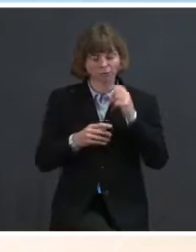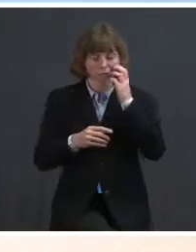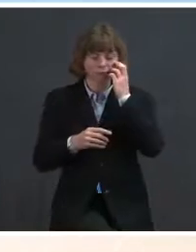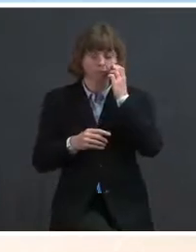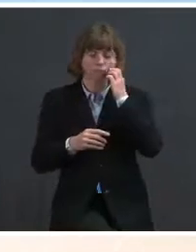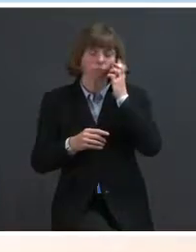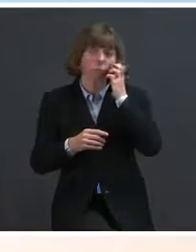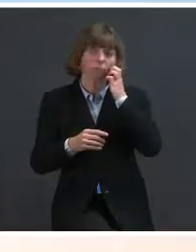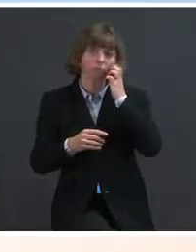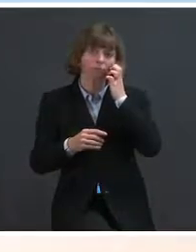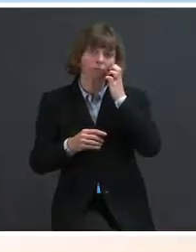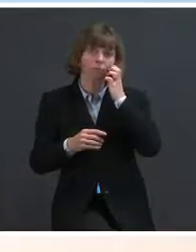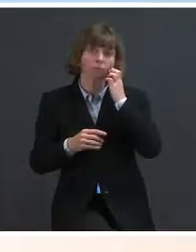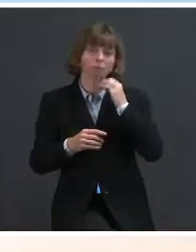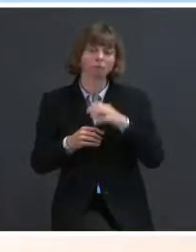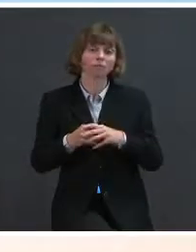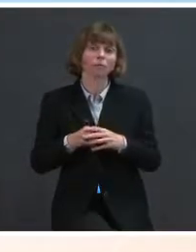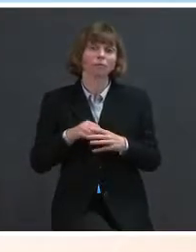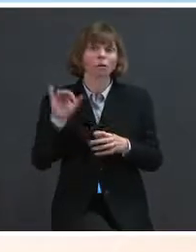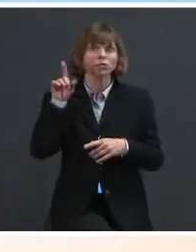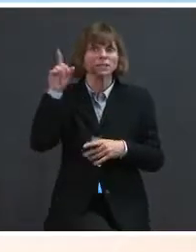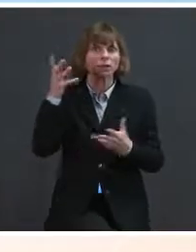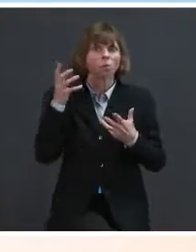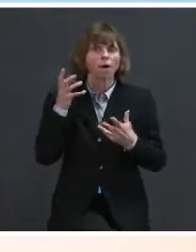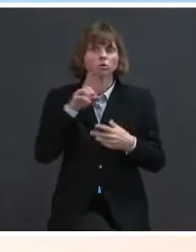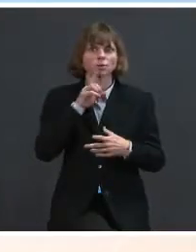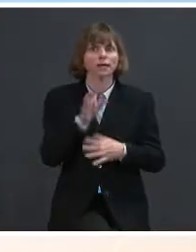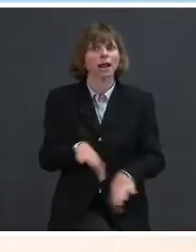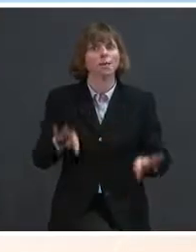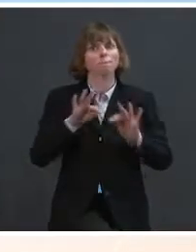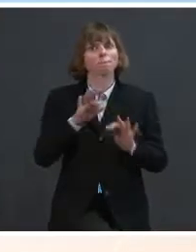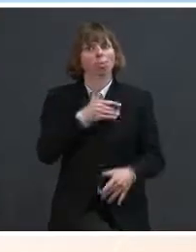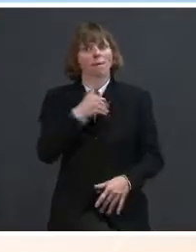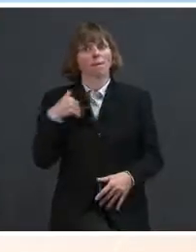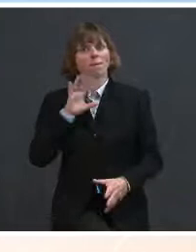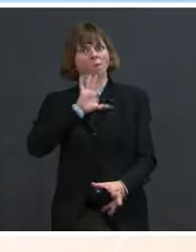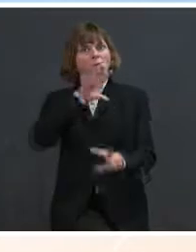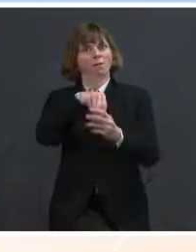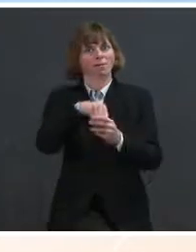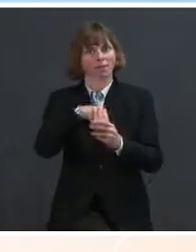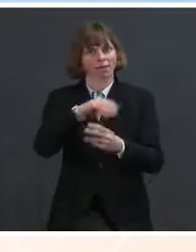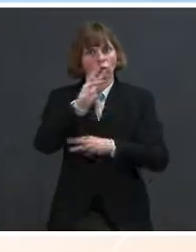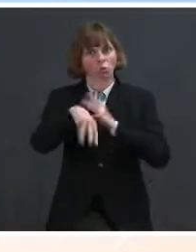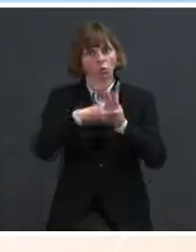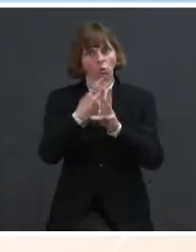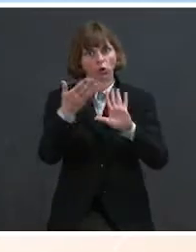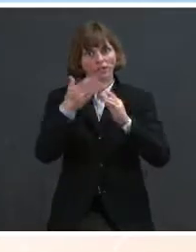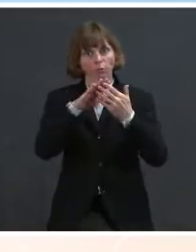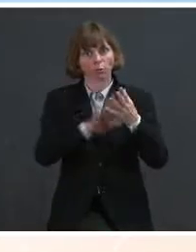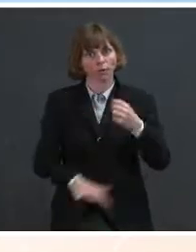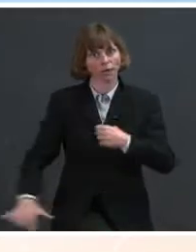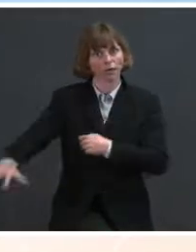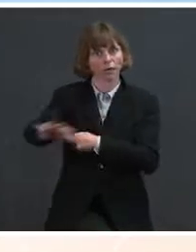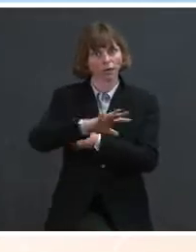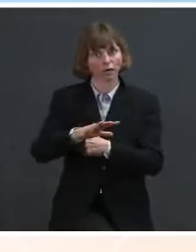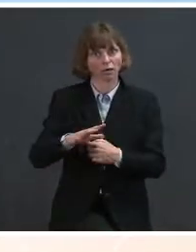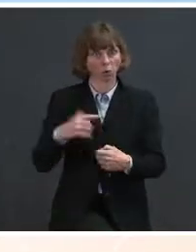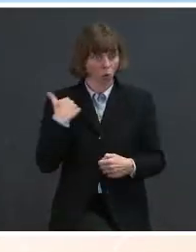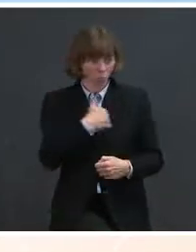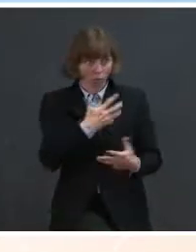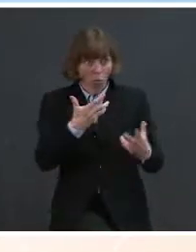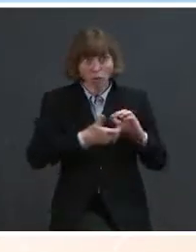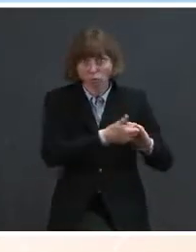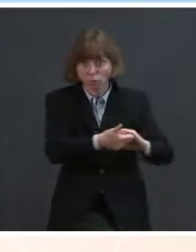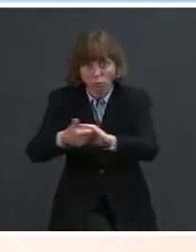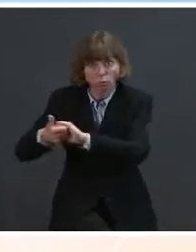be a key member of the global community and send the message that we want to be collaborative and